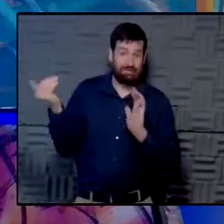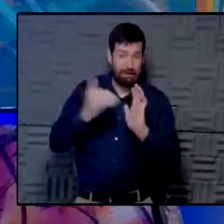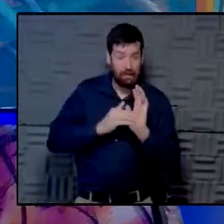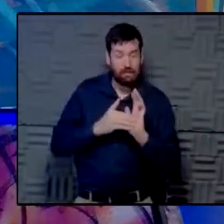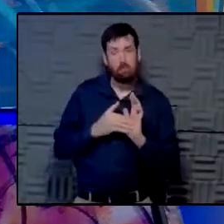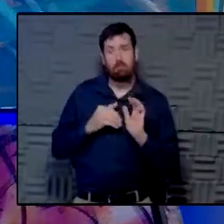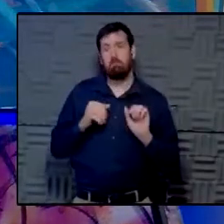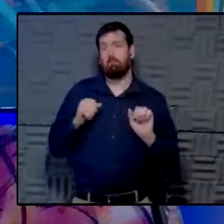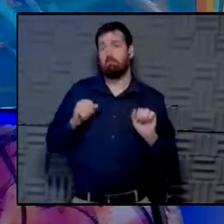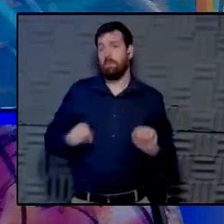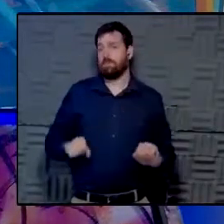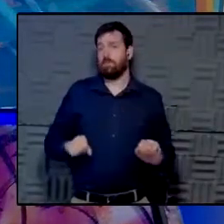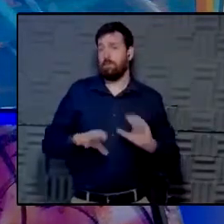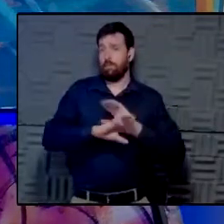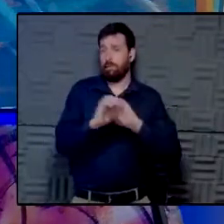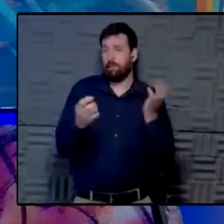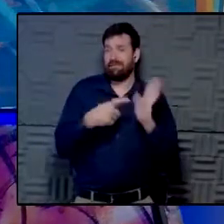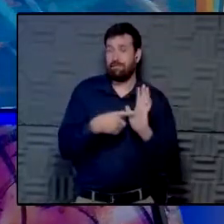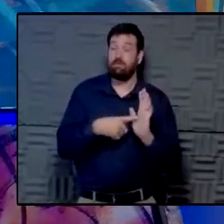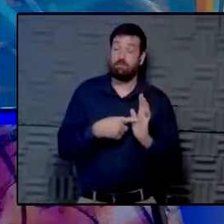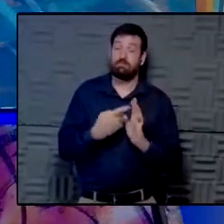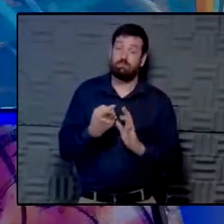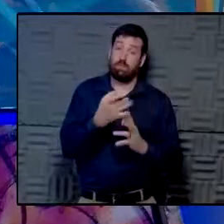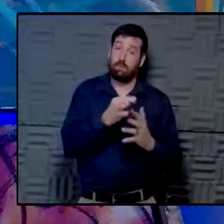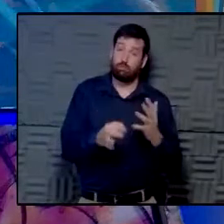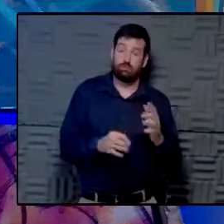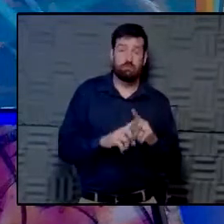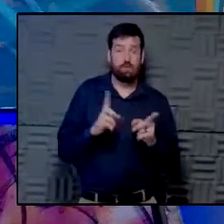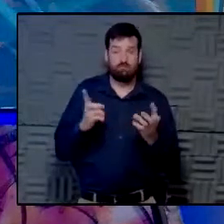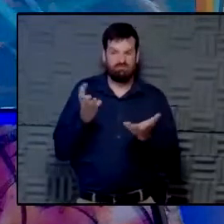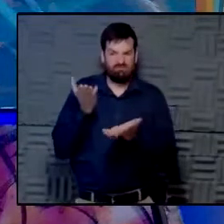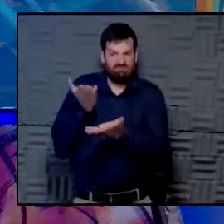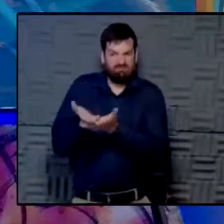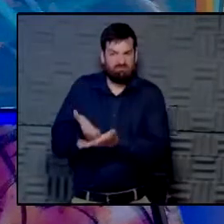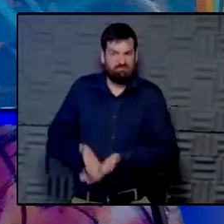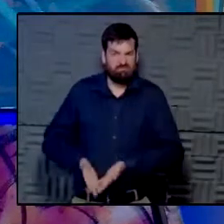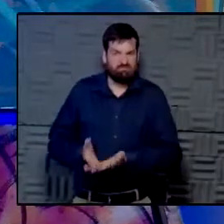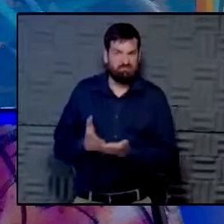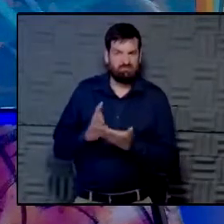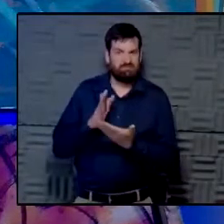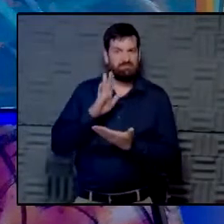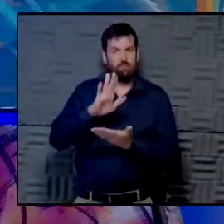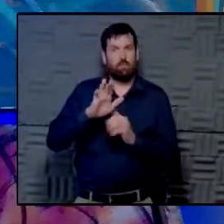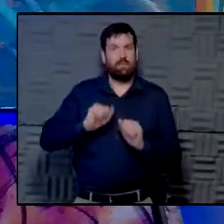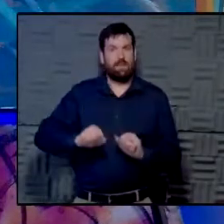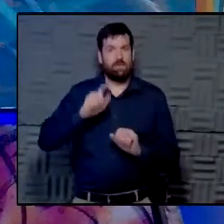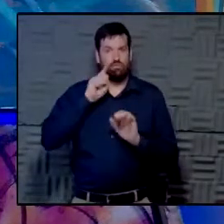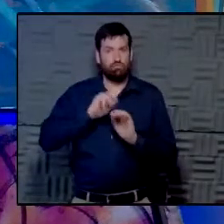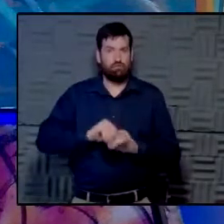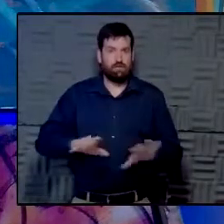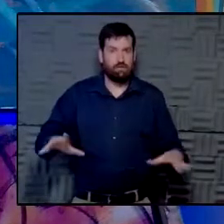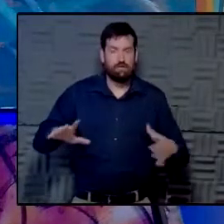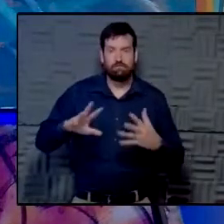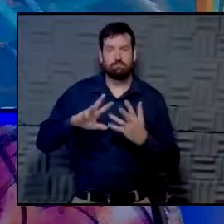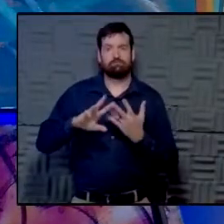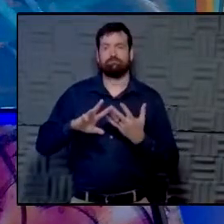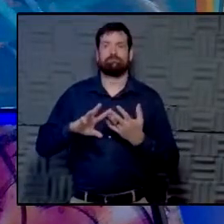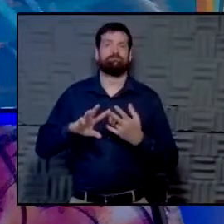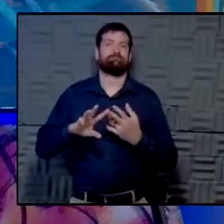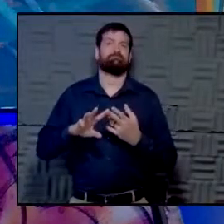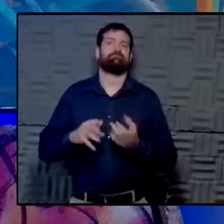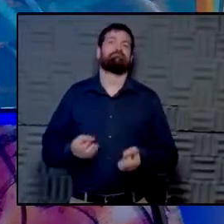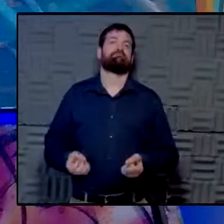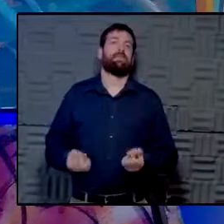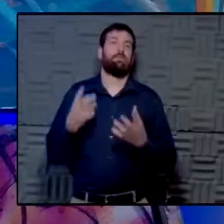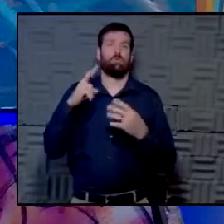could be asymptomatic. That is certainly one way that it could go, but we don't have any data or information about your ability to transmit and what type of